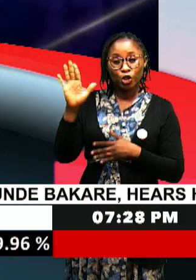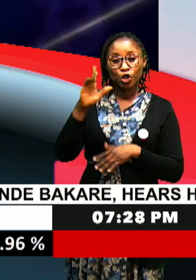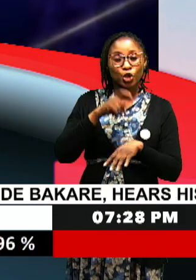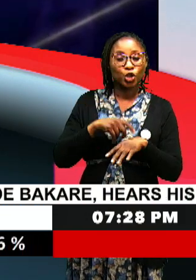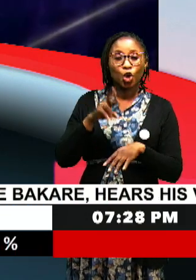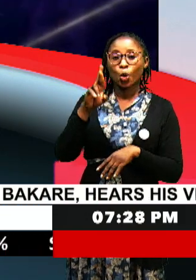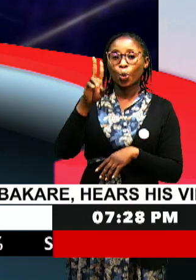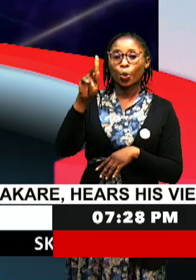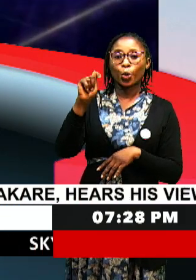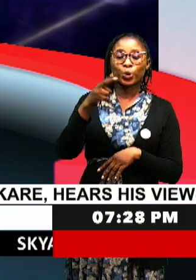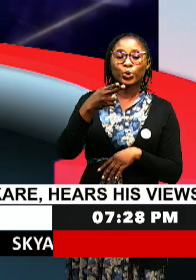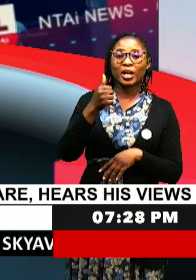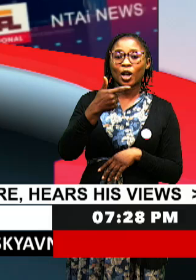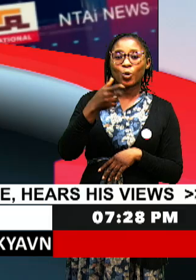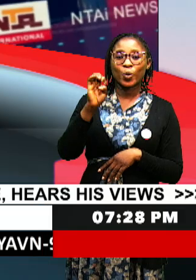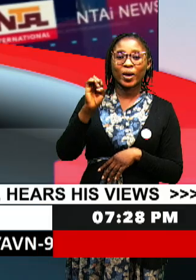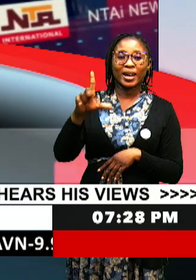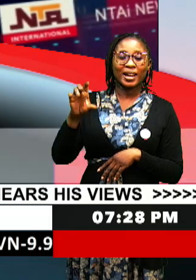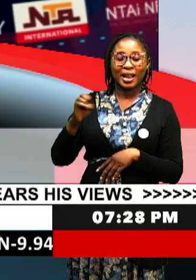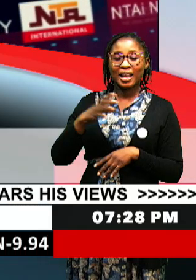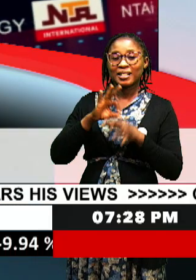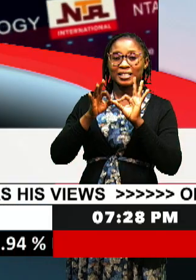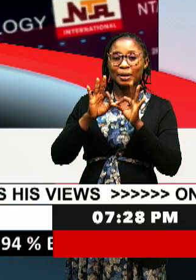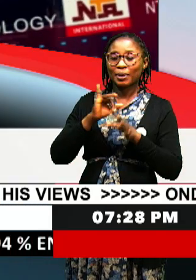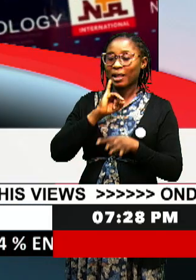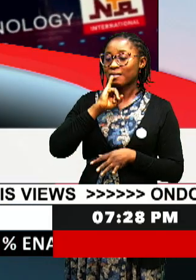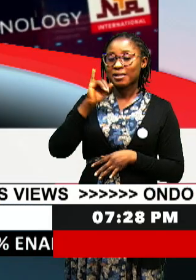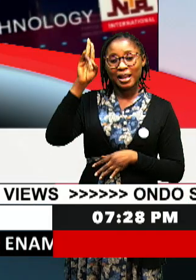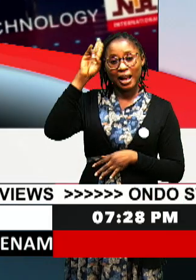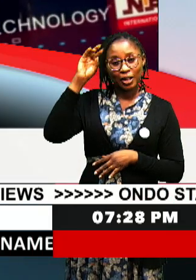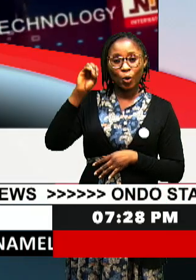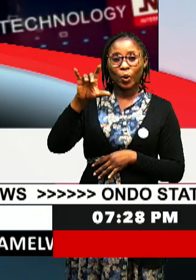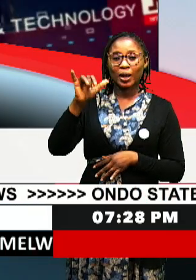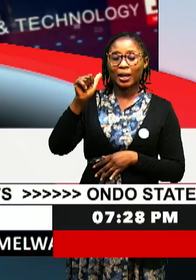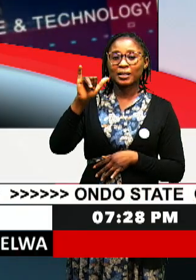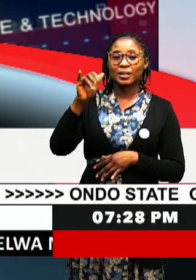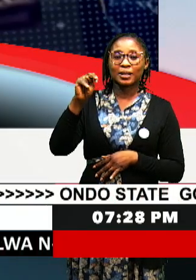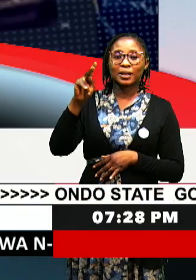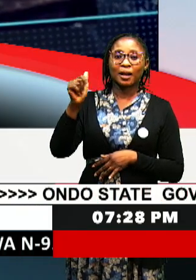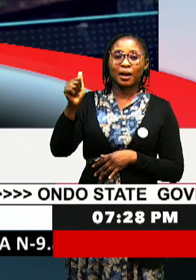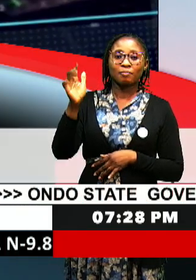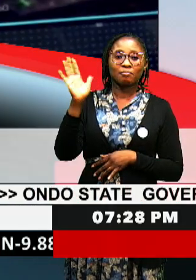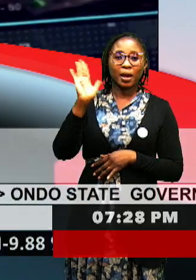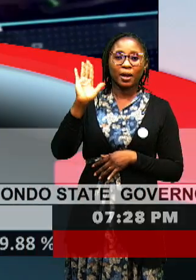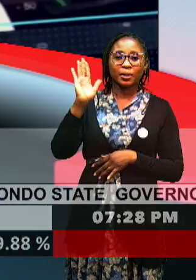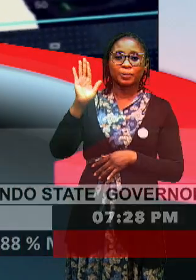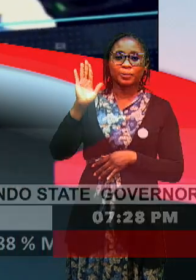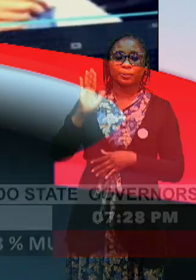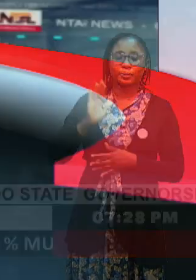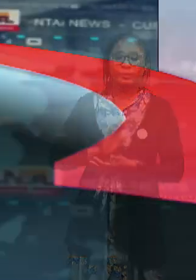I'm Ruth Aguwele. My sign language interpreter is Anna Olainka. Bye.